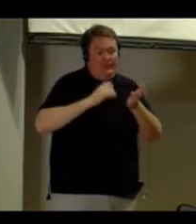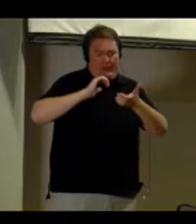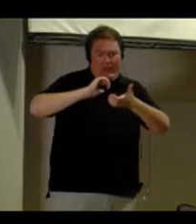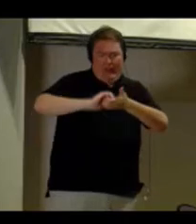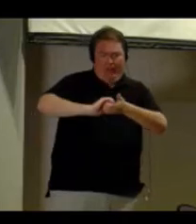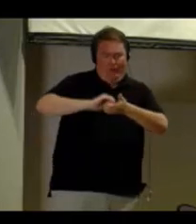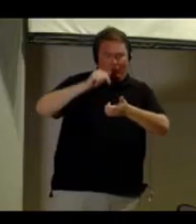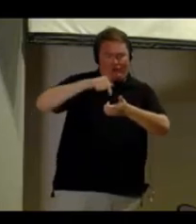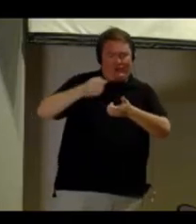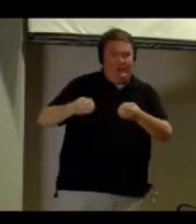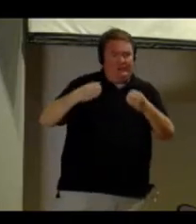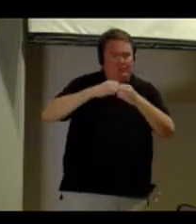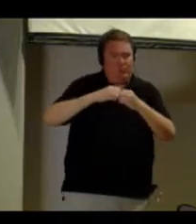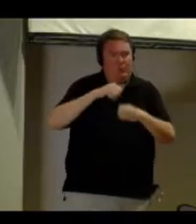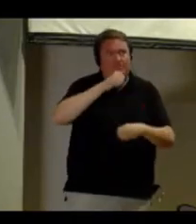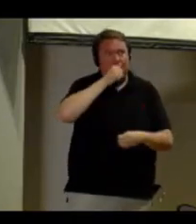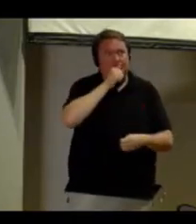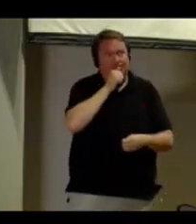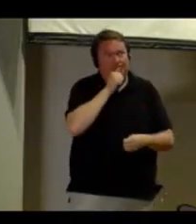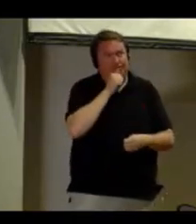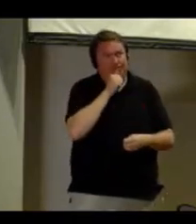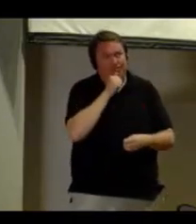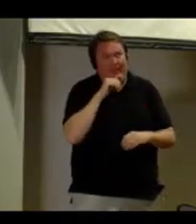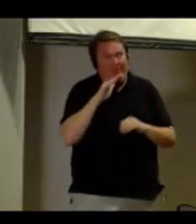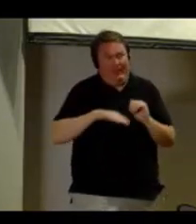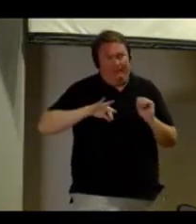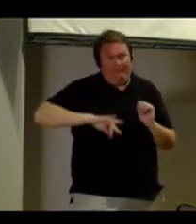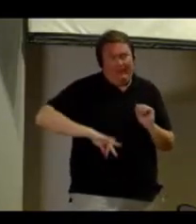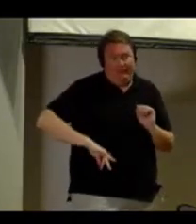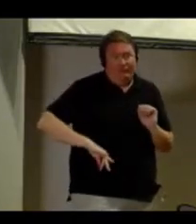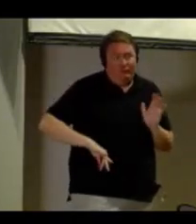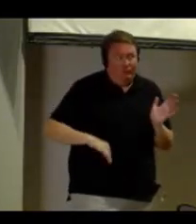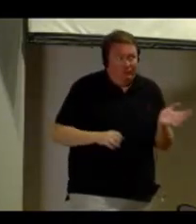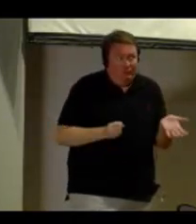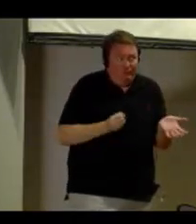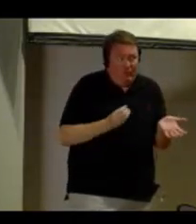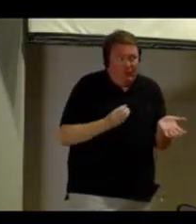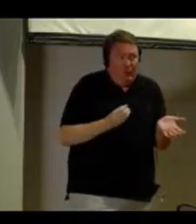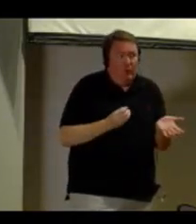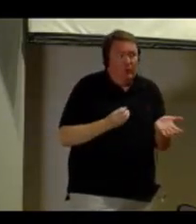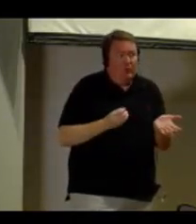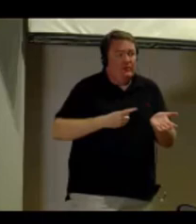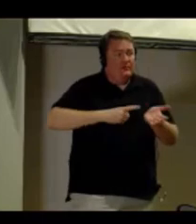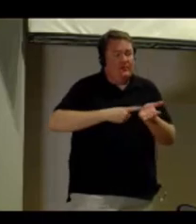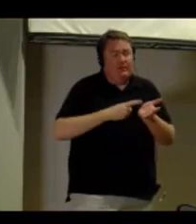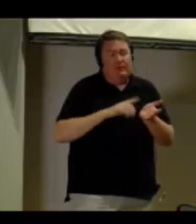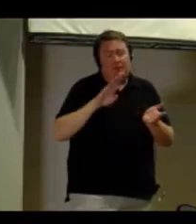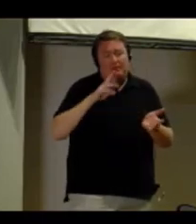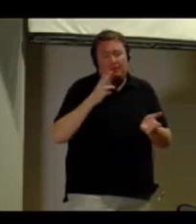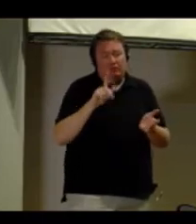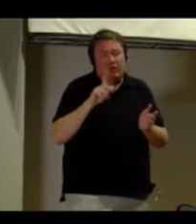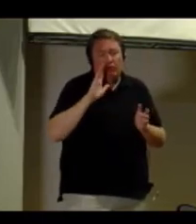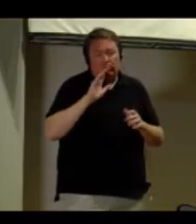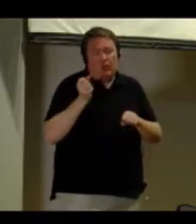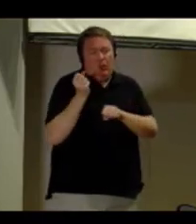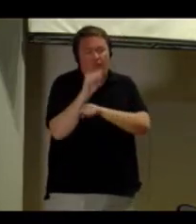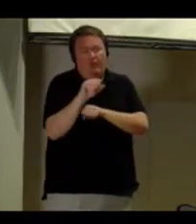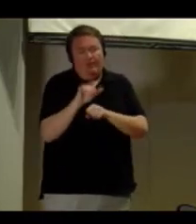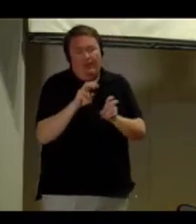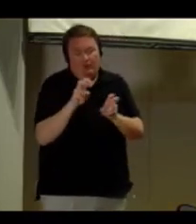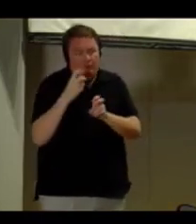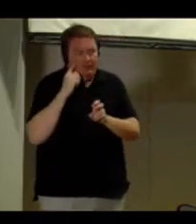is beneficial, and particularly to a selfish content provider, we BHL overcomes that for us, which is really